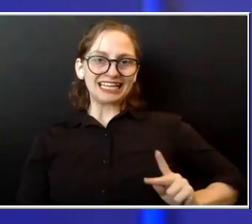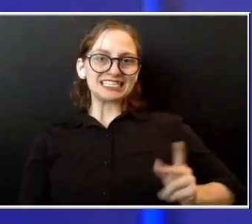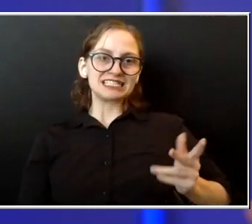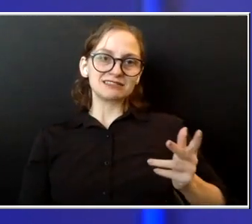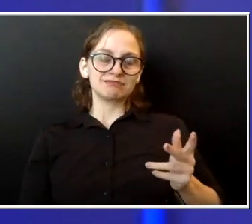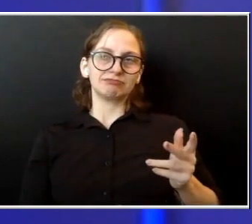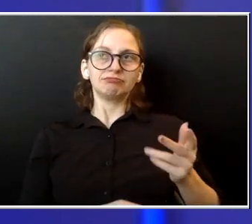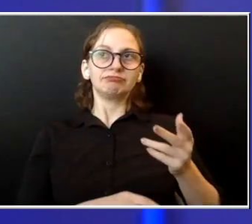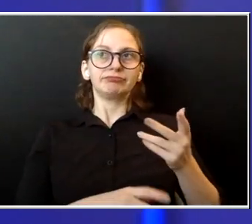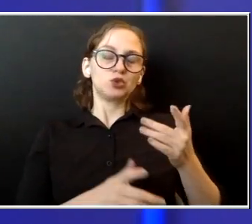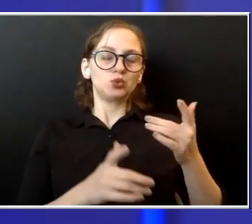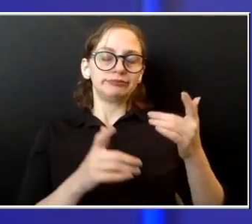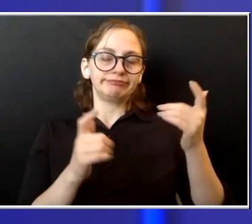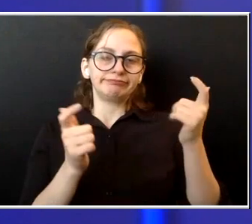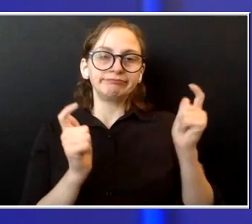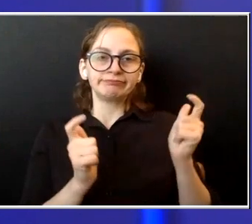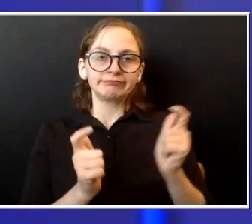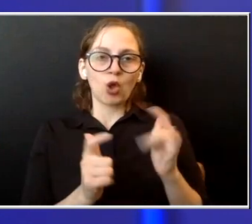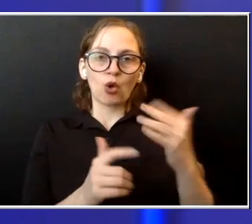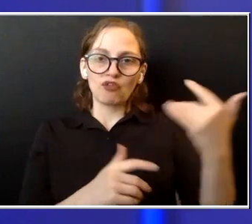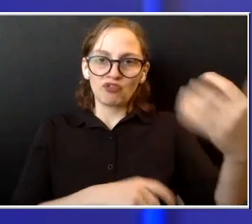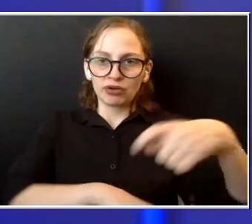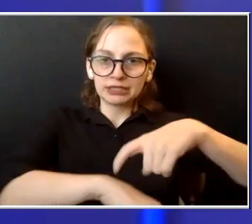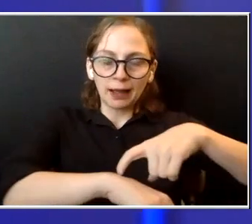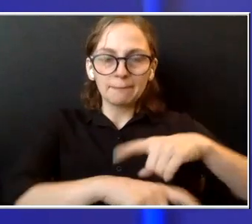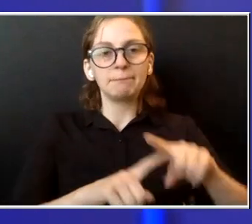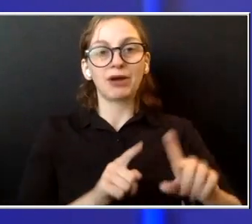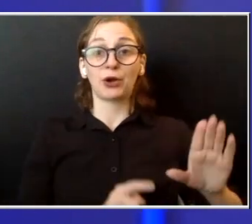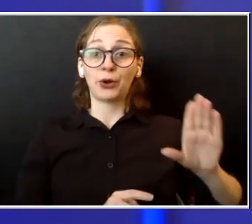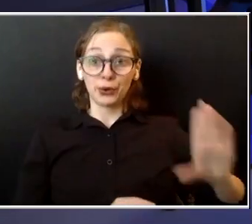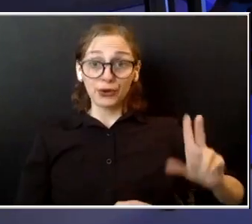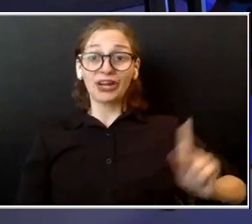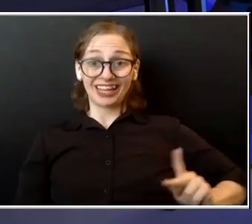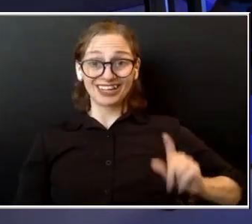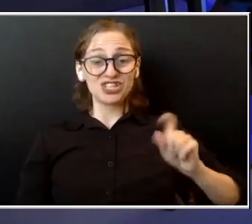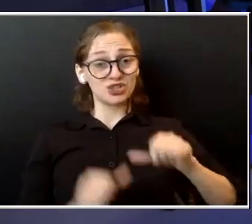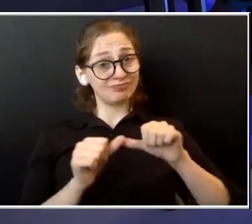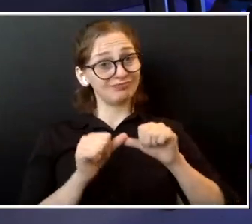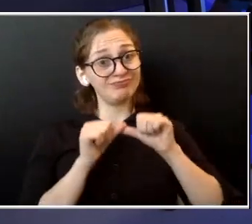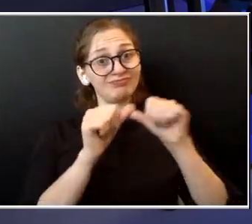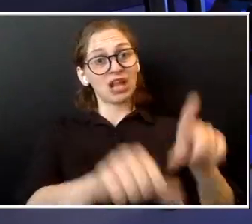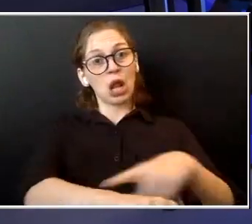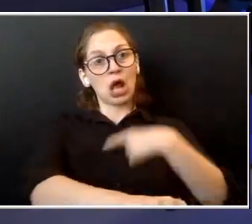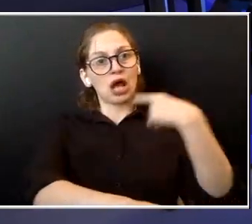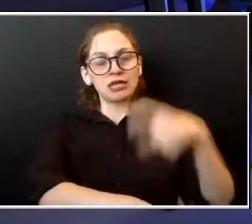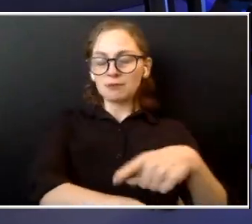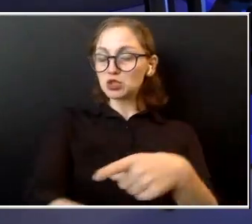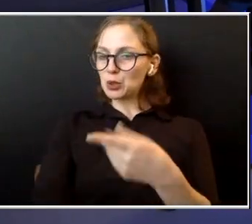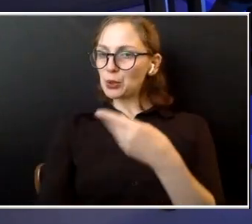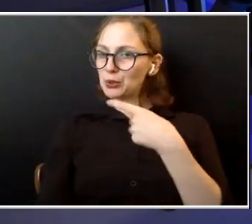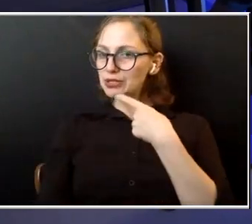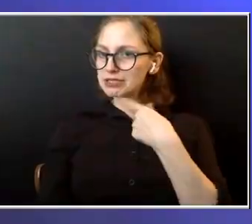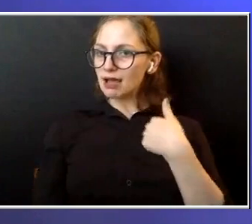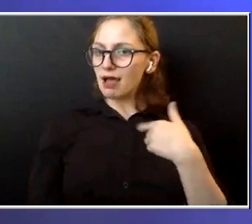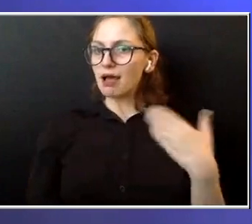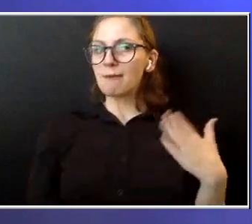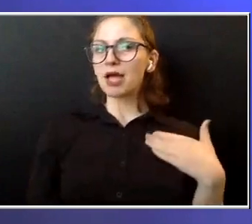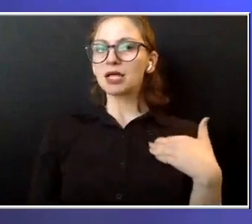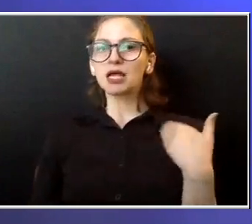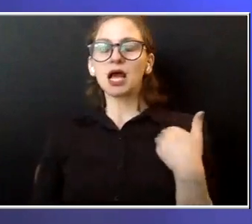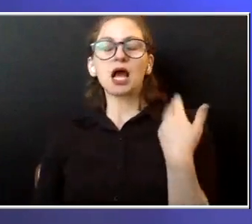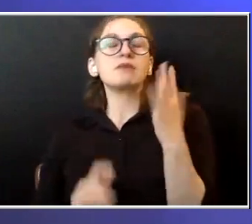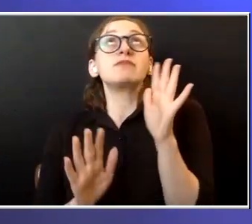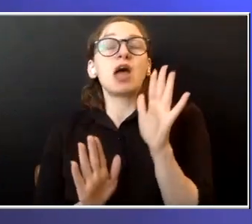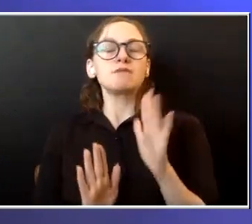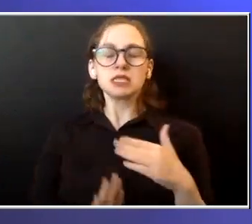but her kidney should last. For a very long time. Very long I think he just said you So were young. what you're saying is that I am fabulously young That's and what